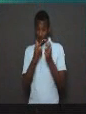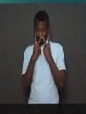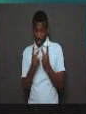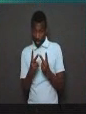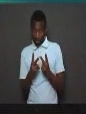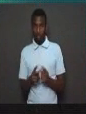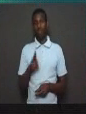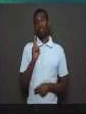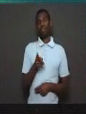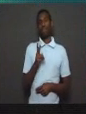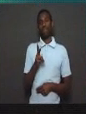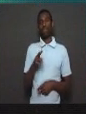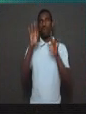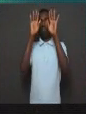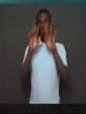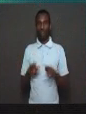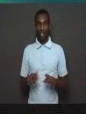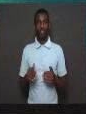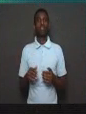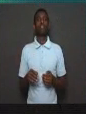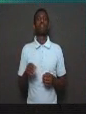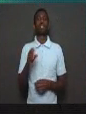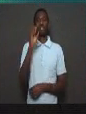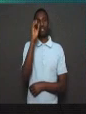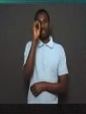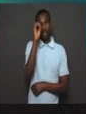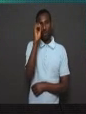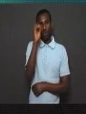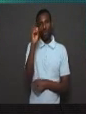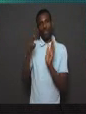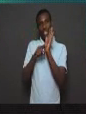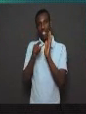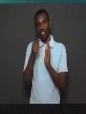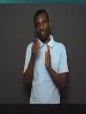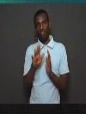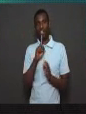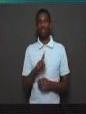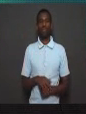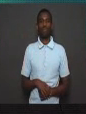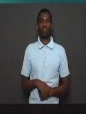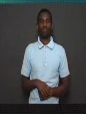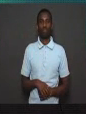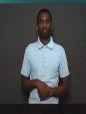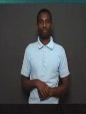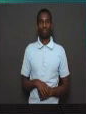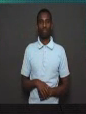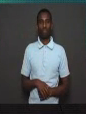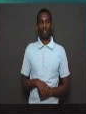In vector form, the velocity of the rain is 0,